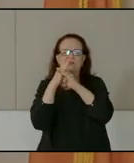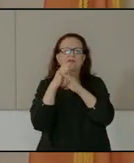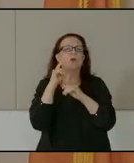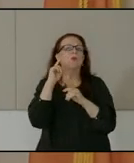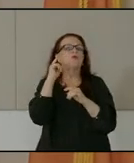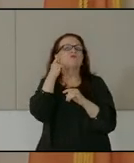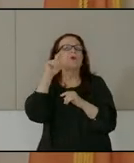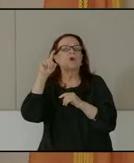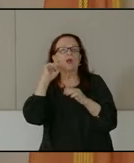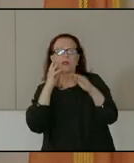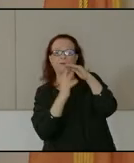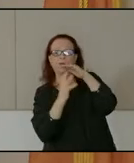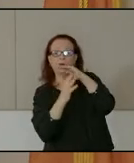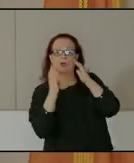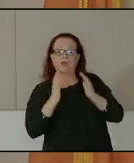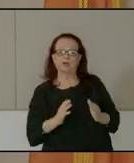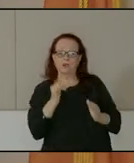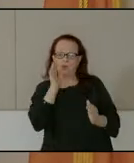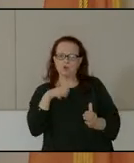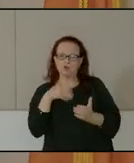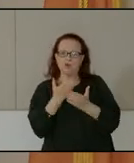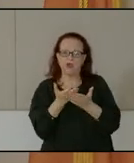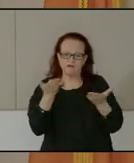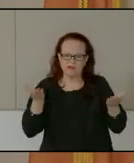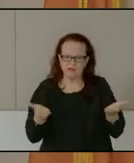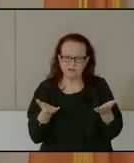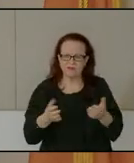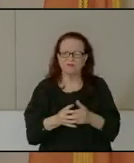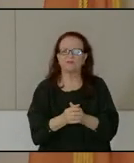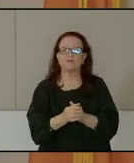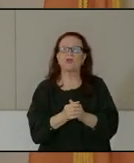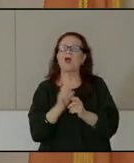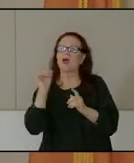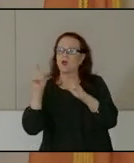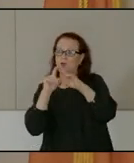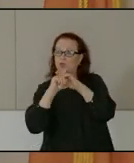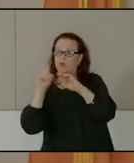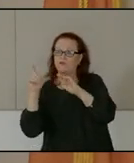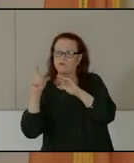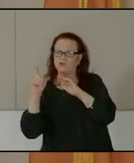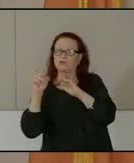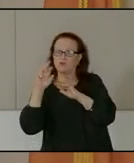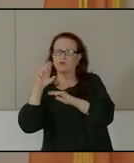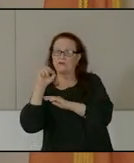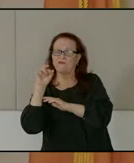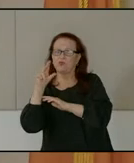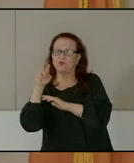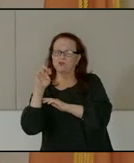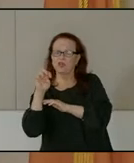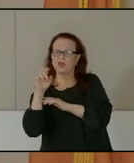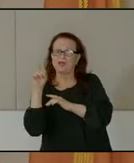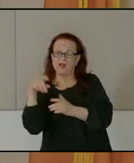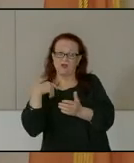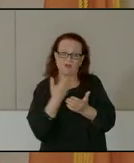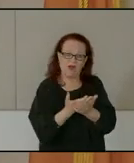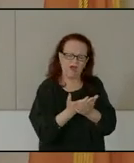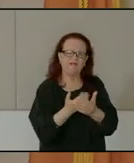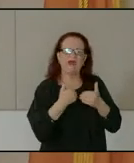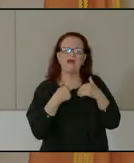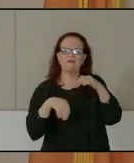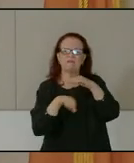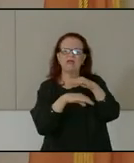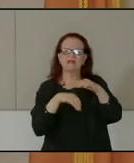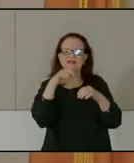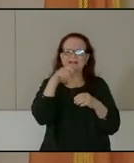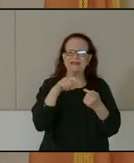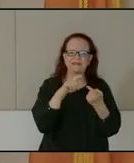arriving in a new country. When refugees arrive, their most basic needs are missing. They're essentially